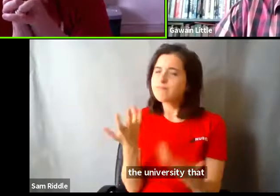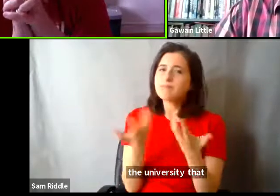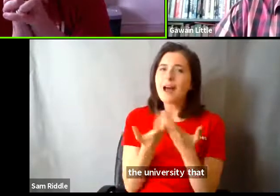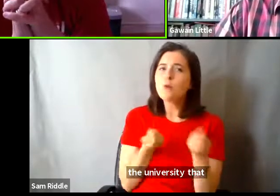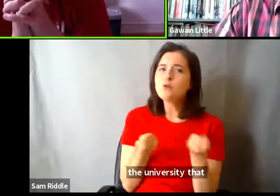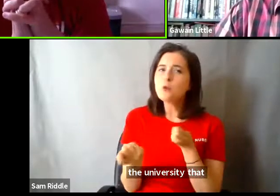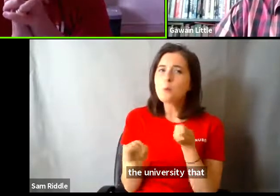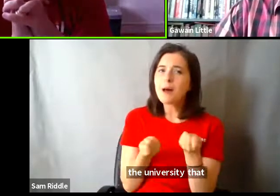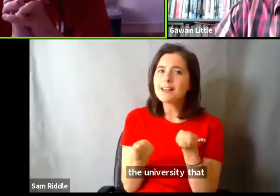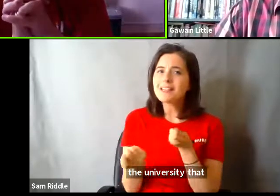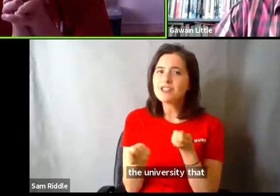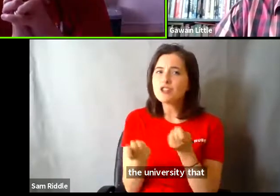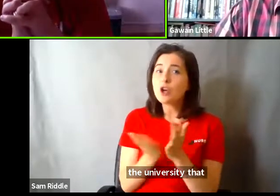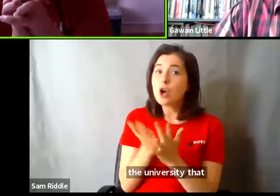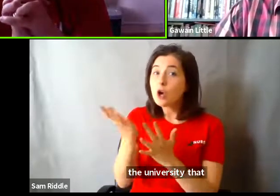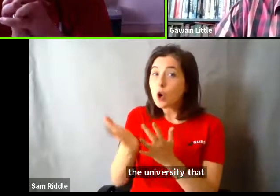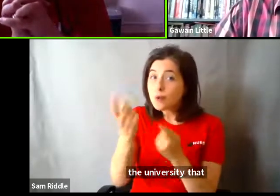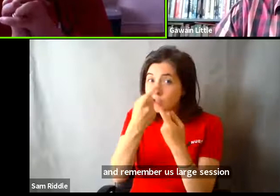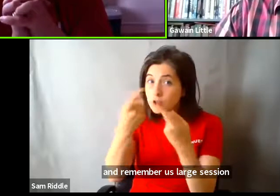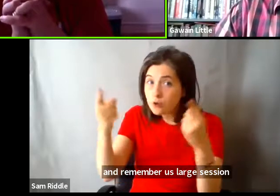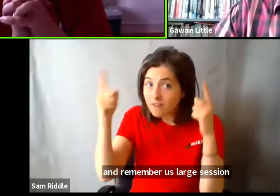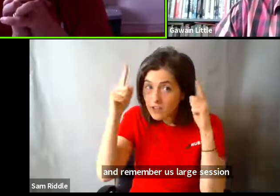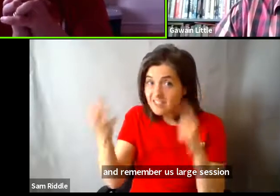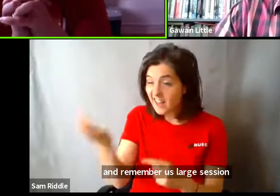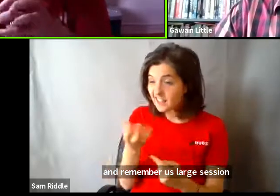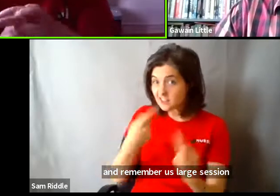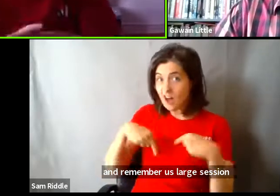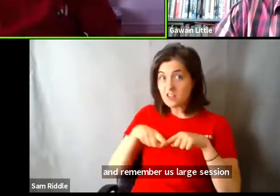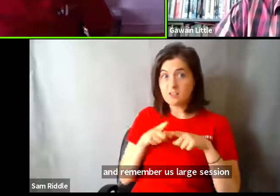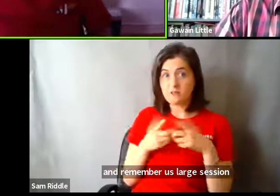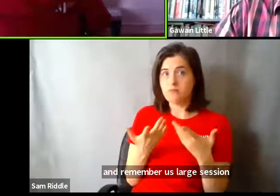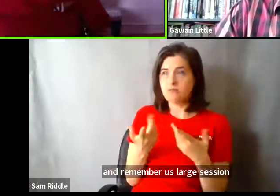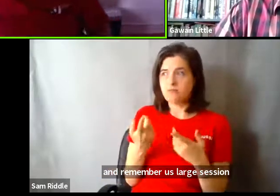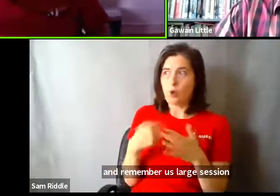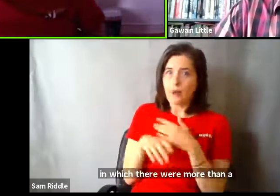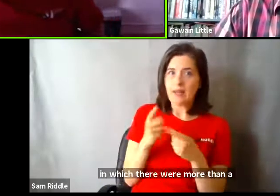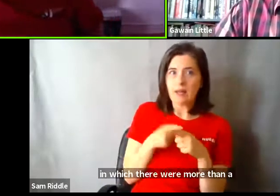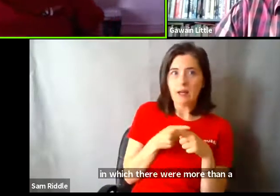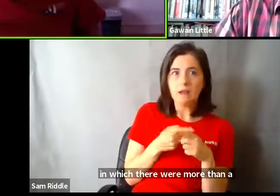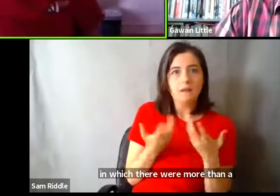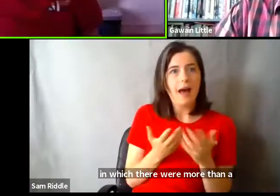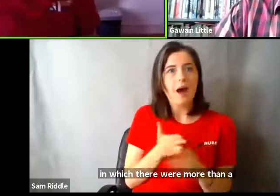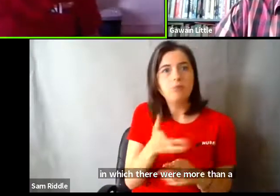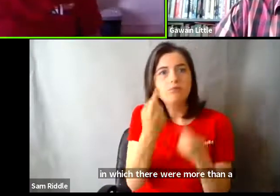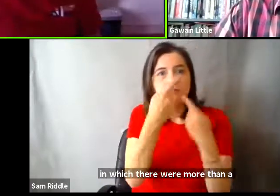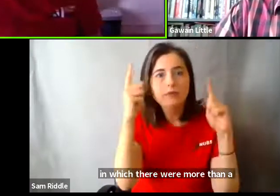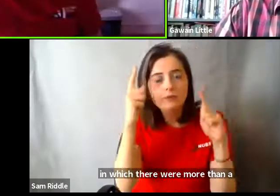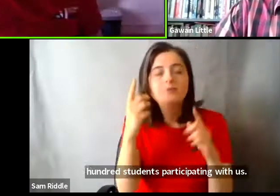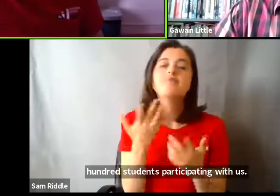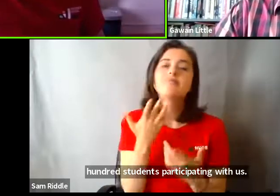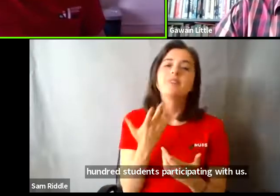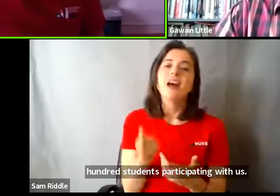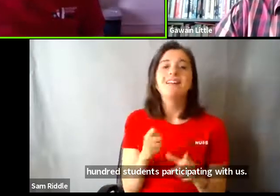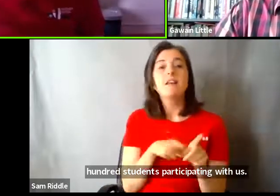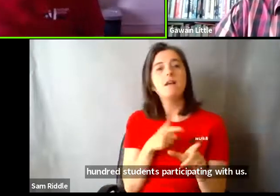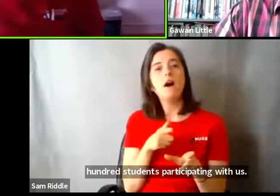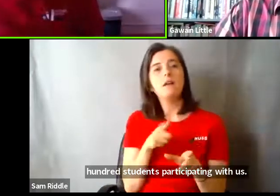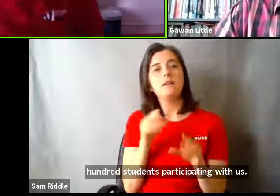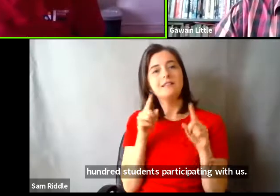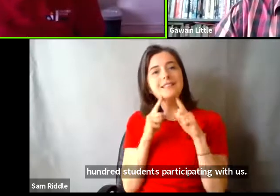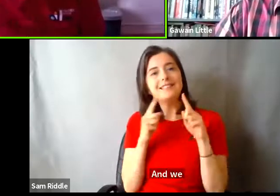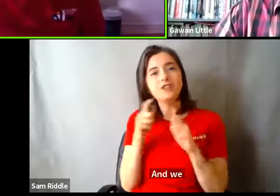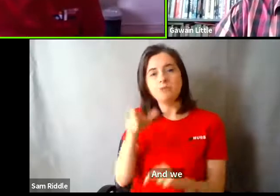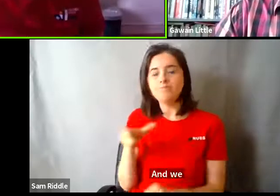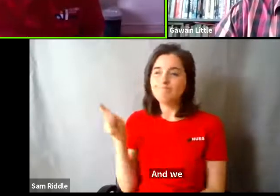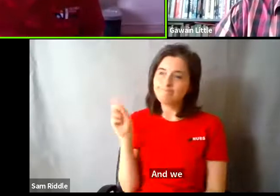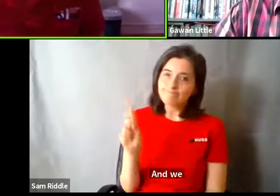manage going to university? How does it work in England? One of the young teachers who was on the delegation talked about